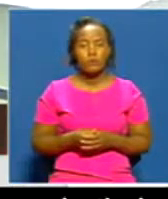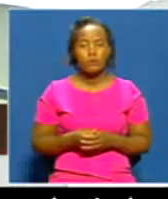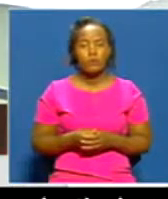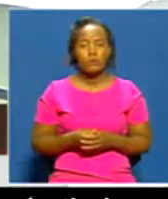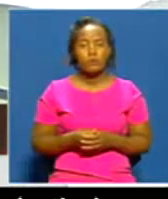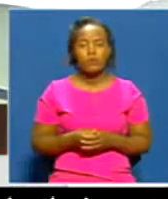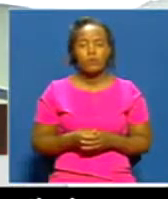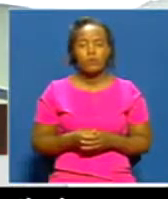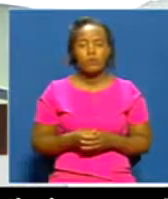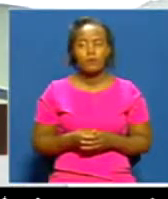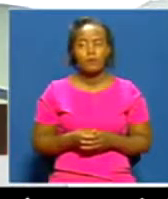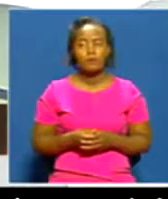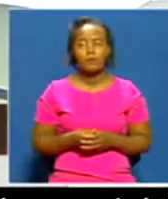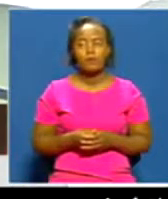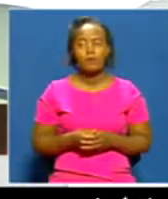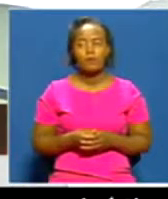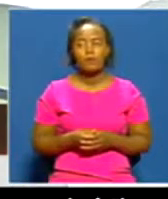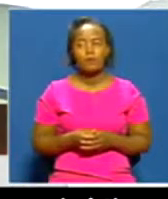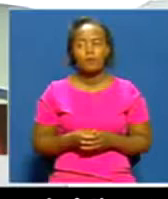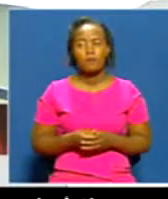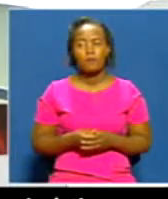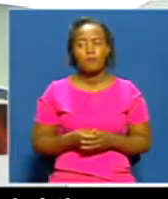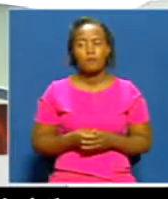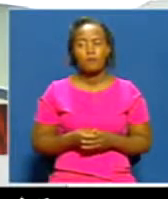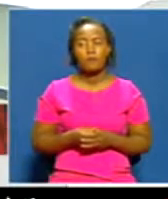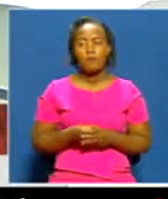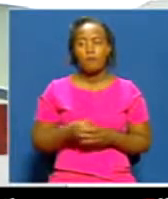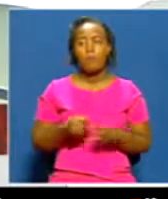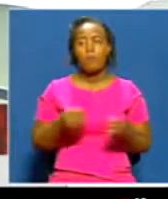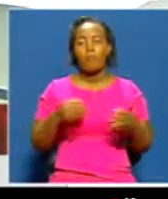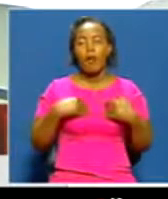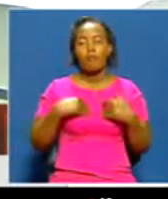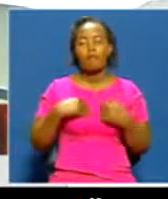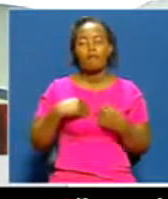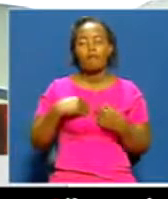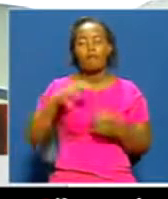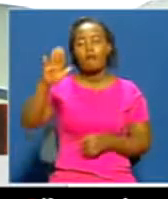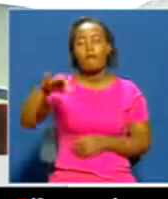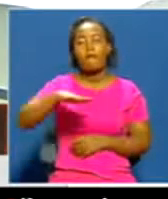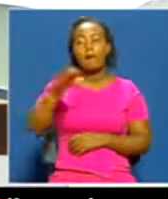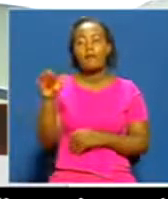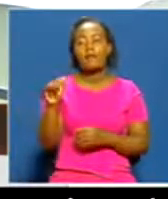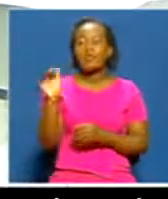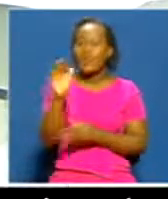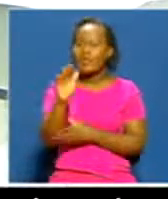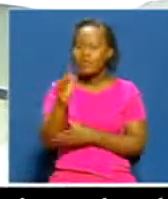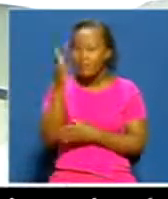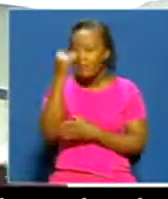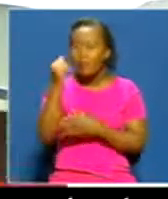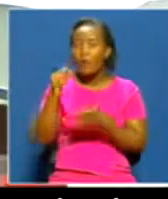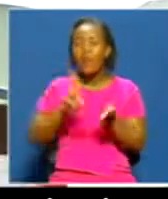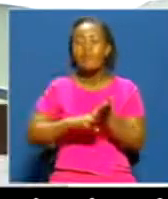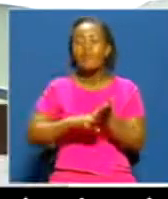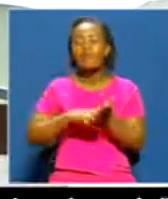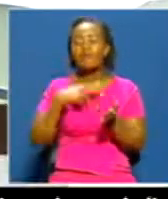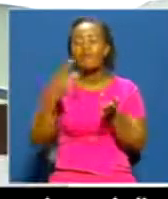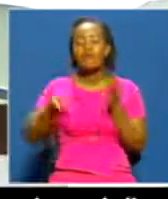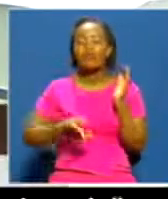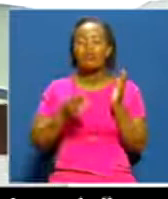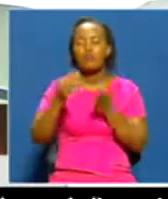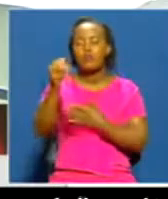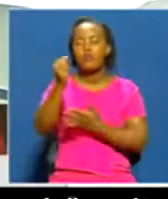wants the president to furnish parliament with reasons as to why he failed to gazette the names of six judges